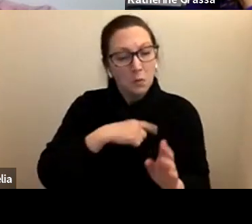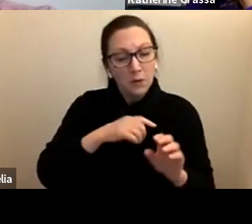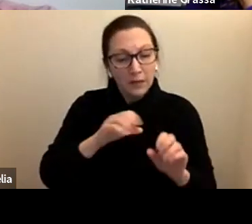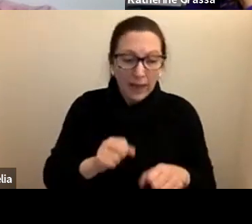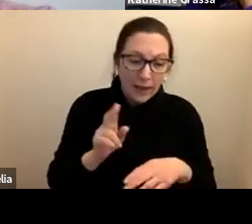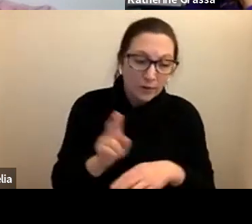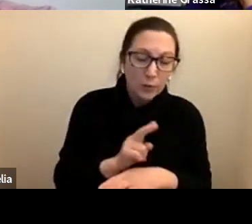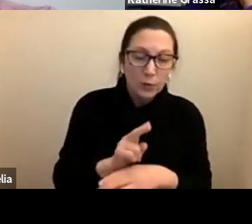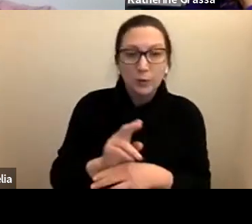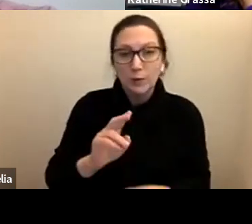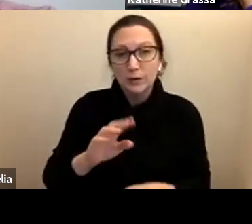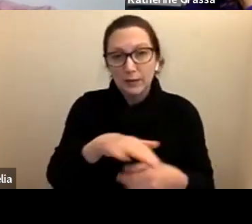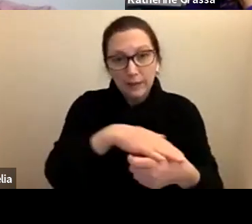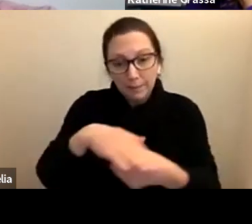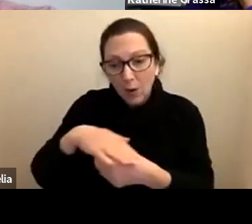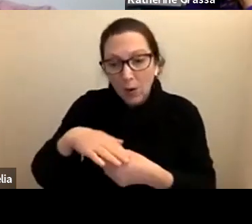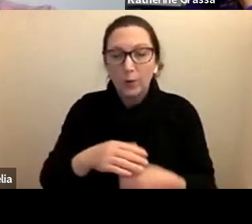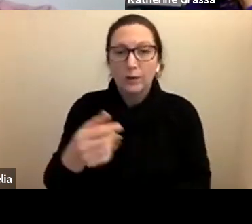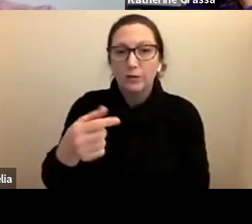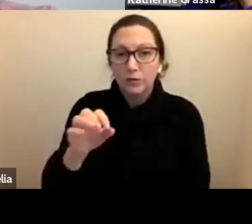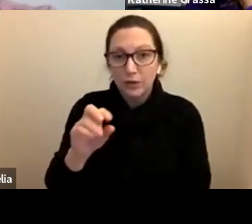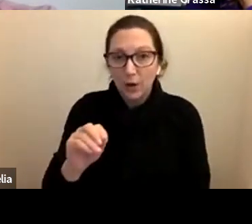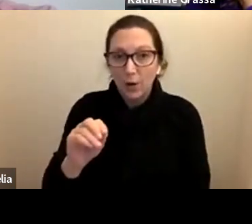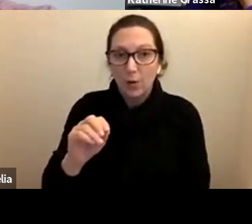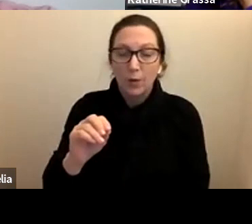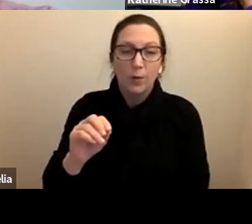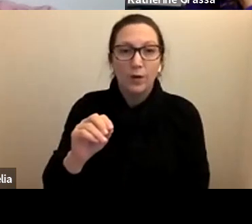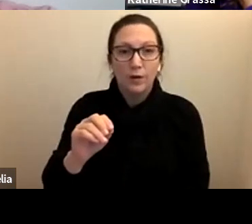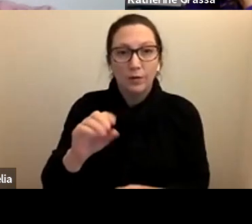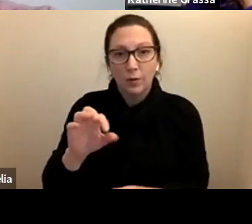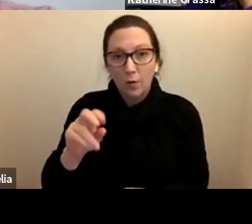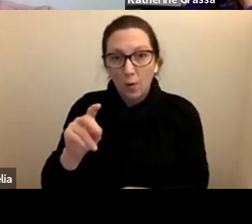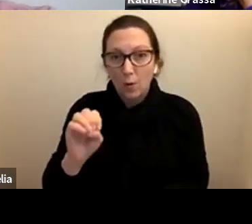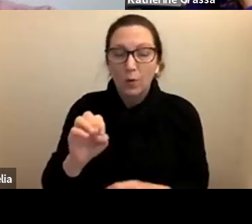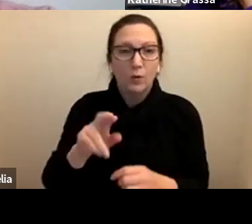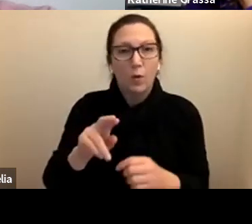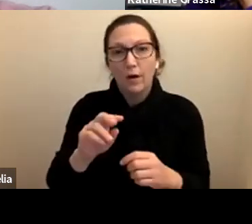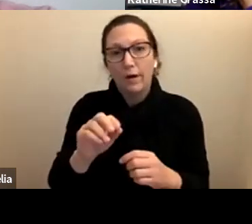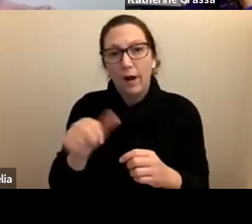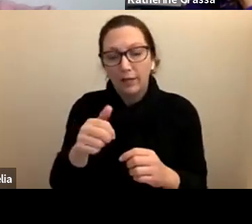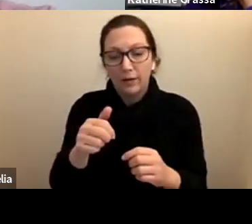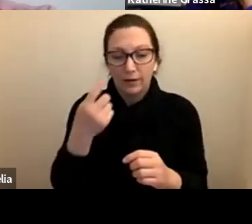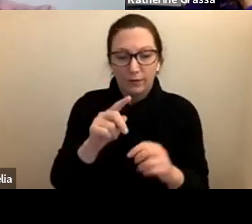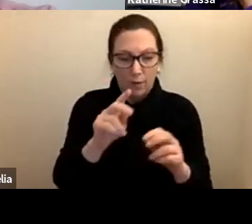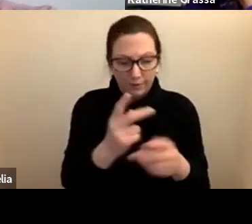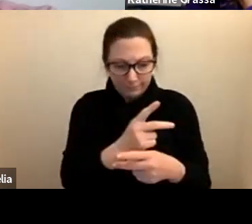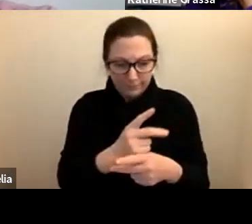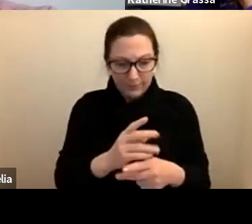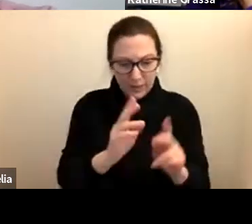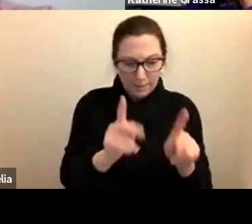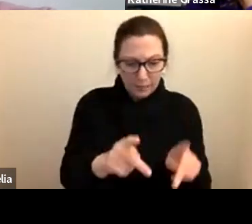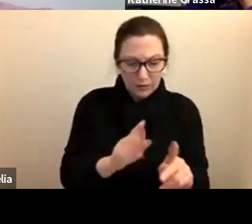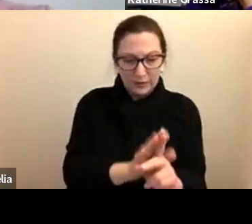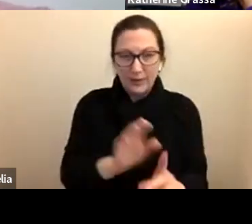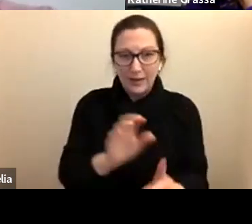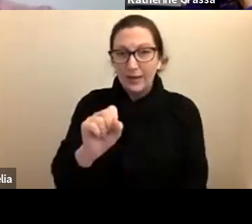census tracts or geo codes or school to approximate a student's socioeconomic status, there will always be